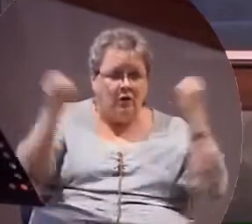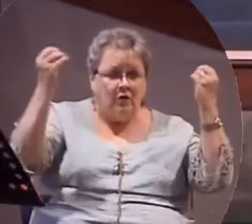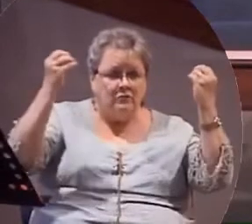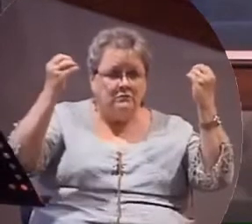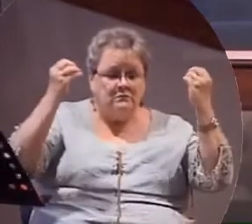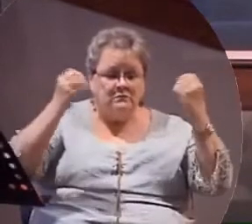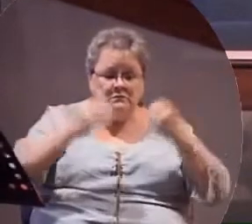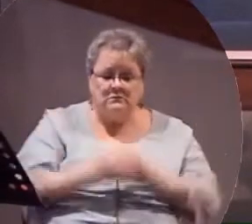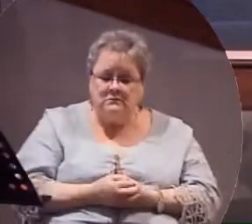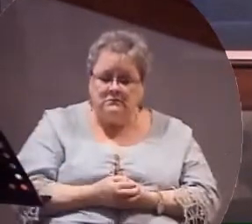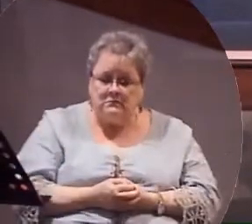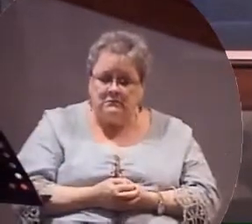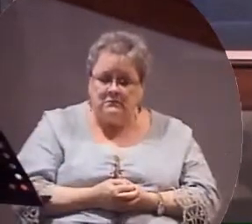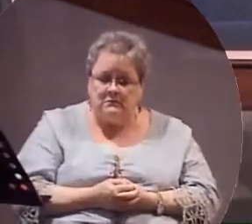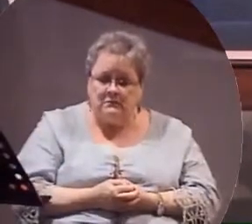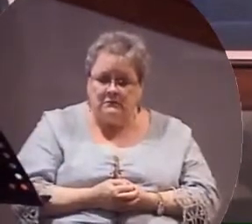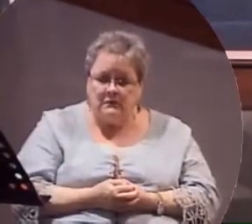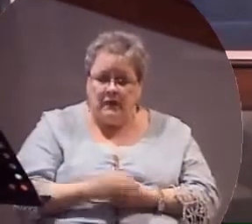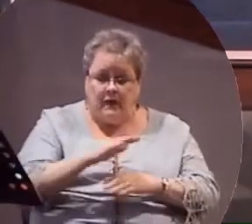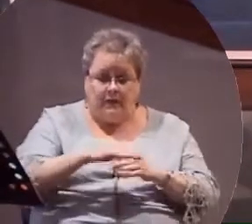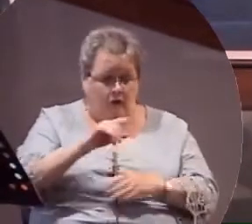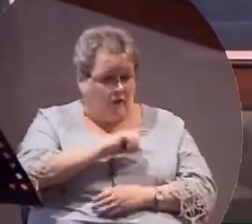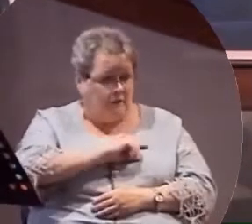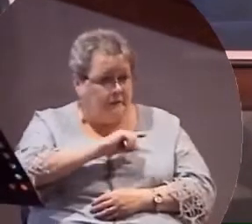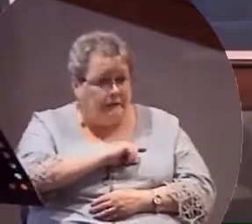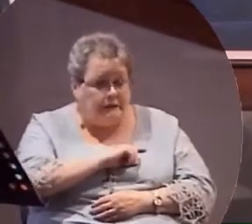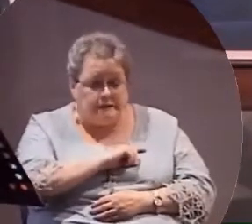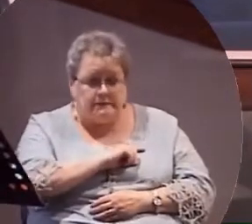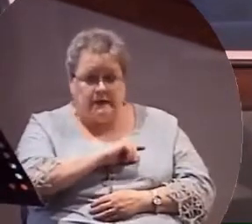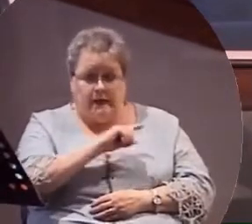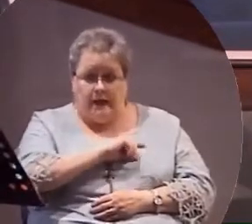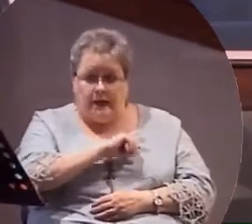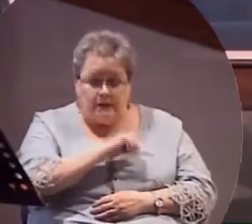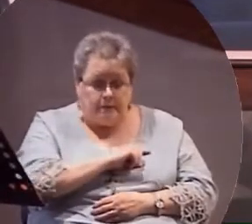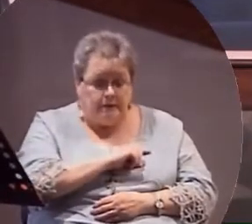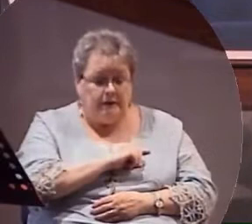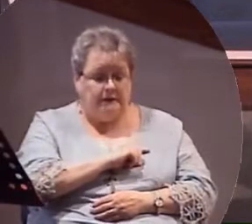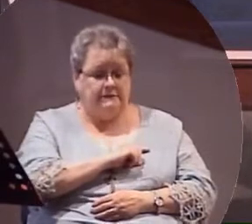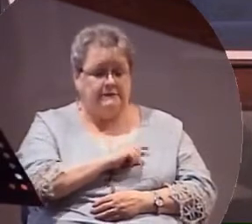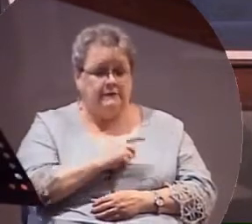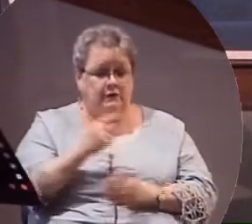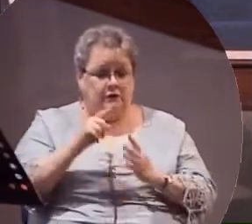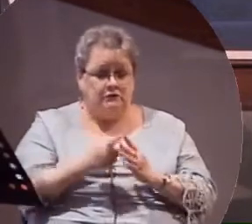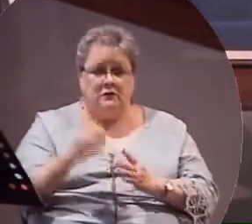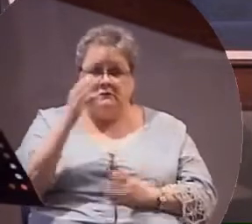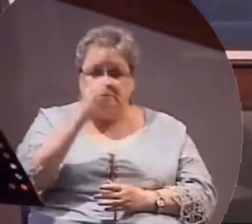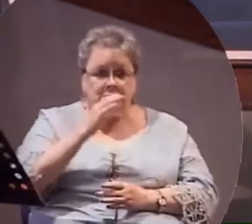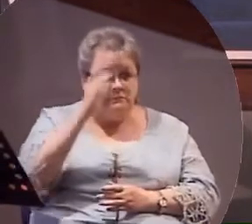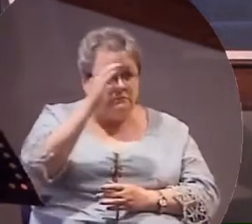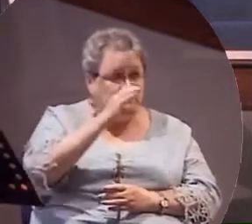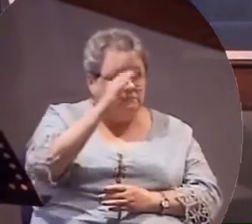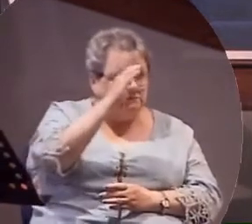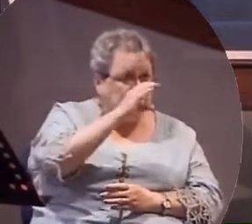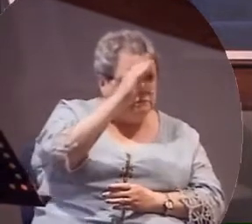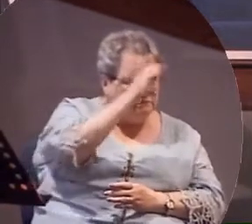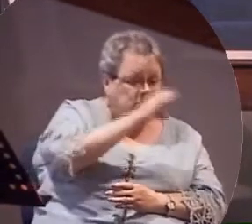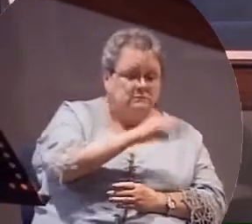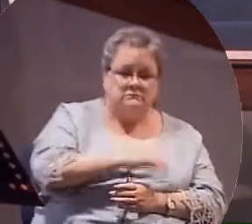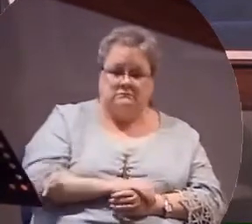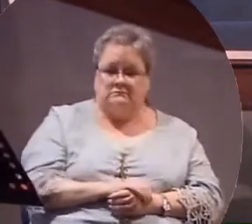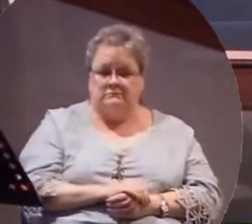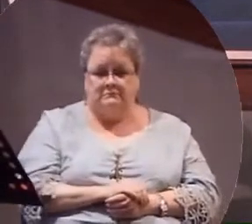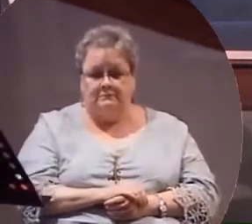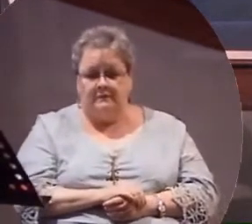was gone. They called the police department, and the police put out APBs looking for him.